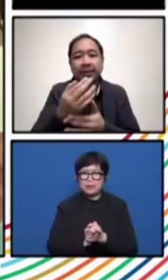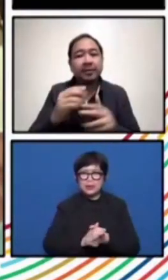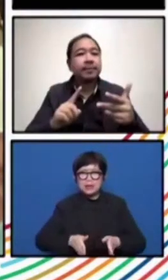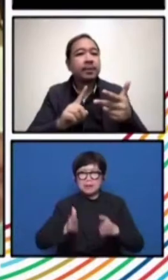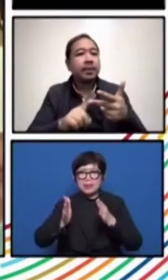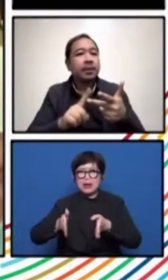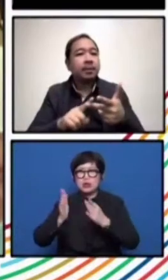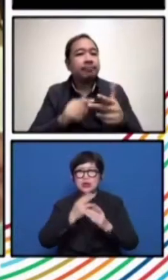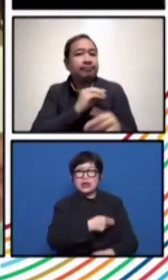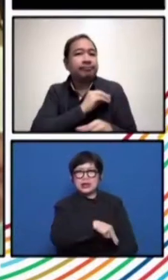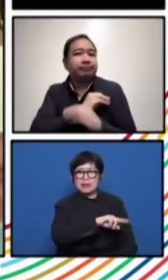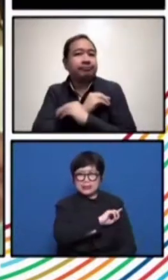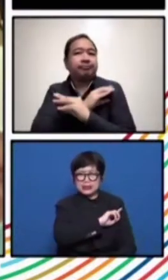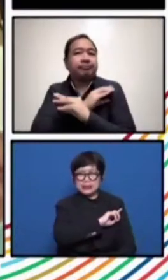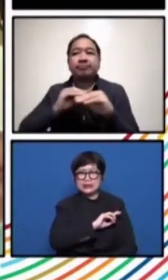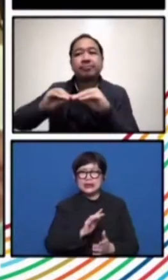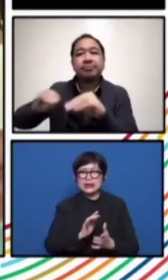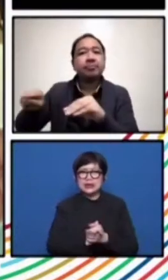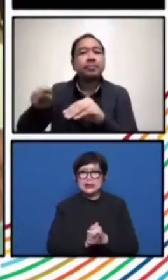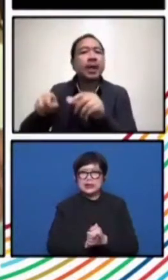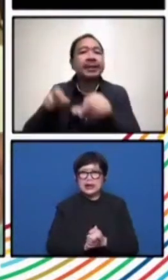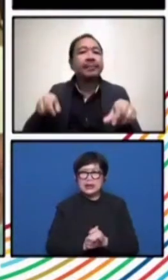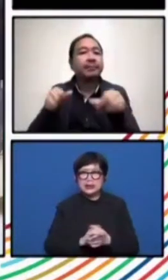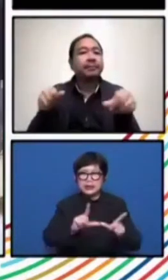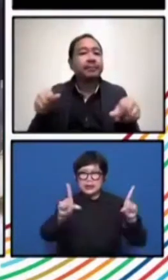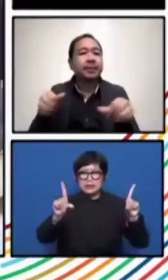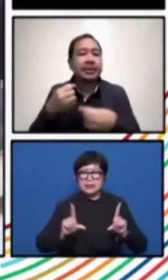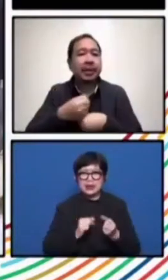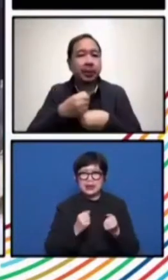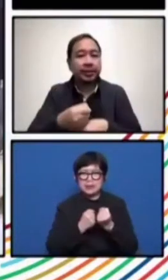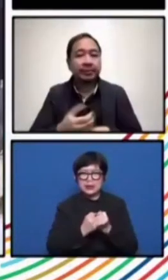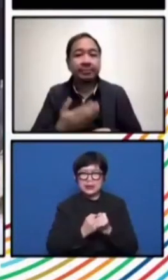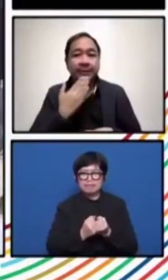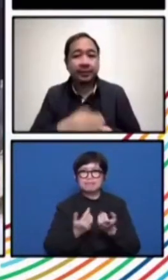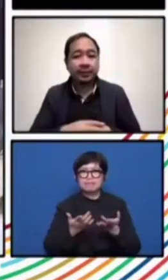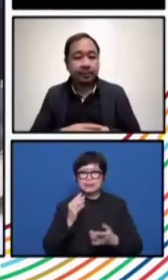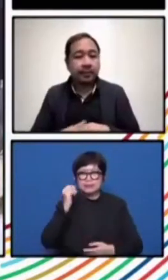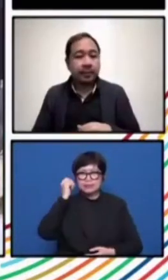stakeholder thank you thank you